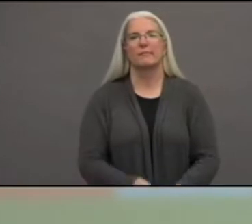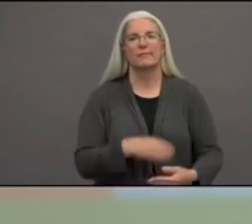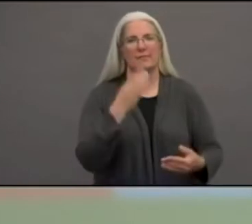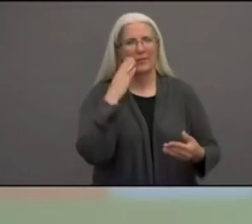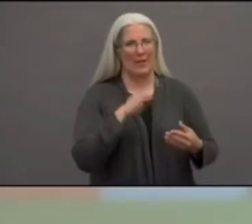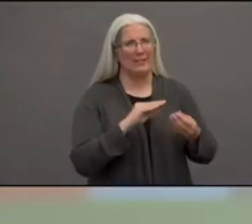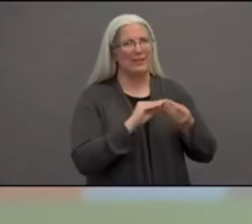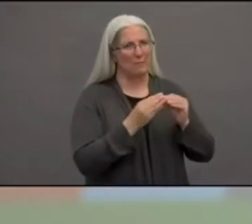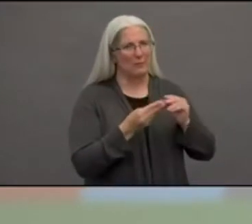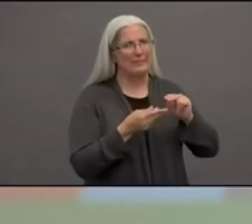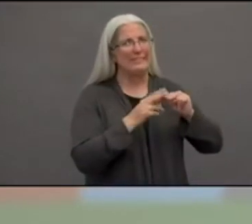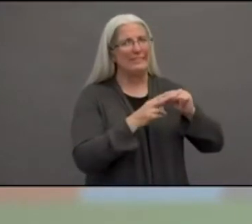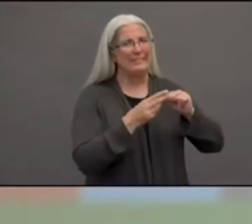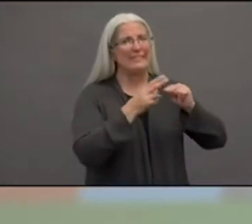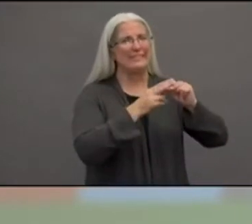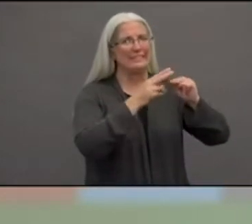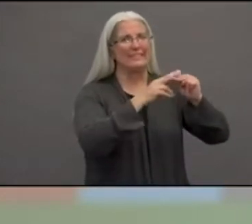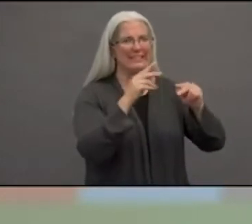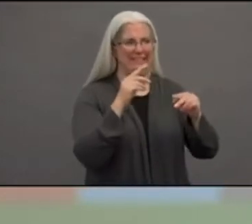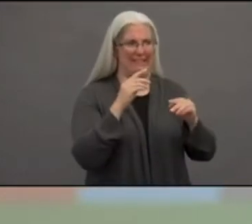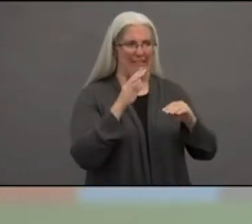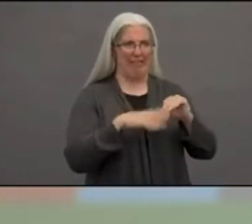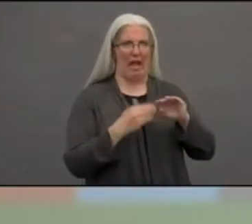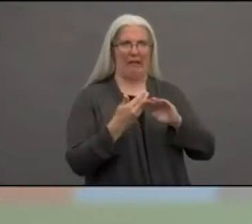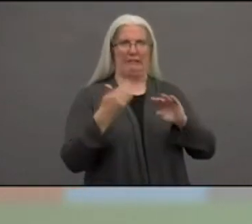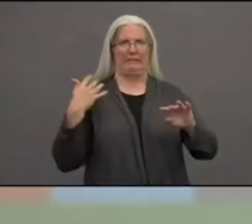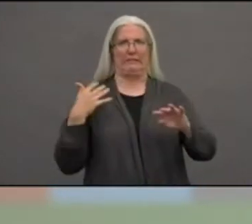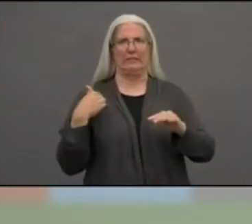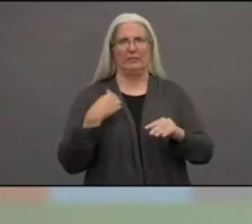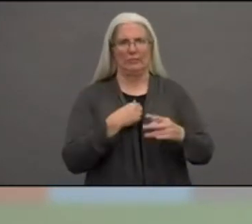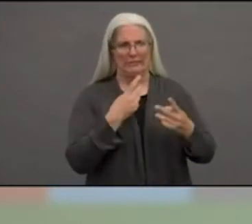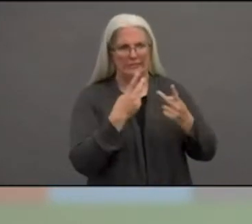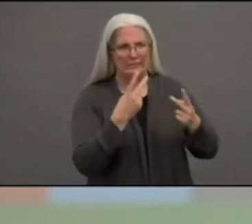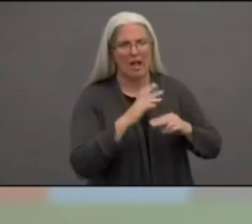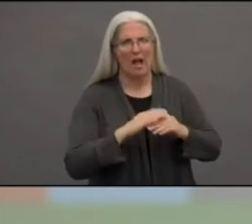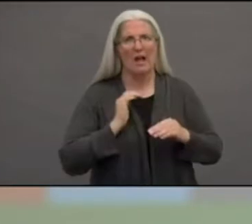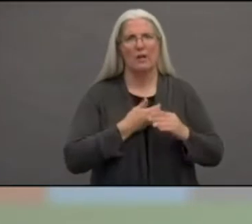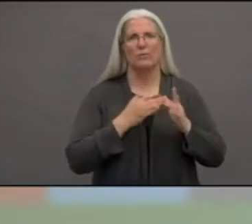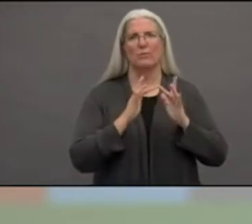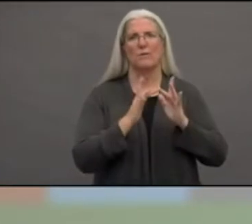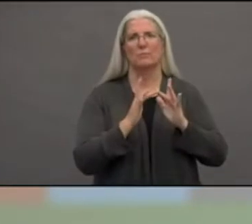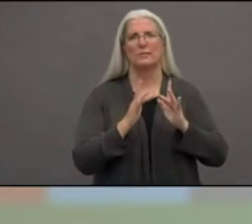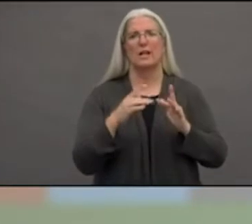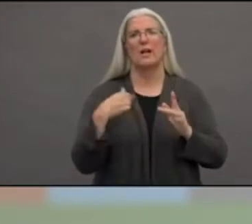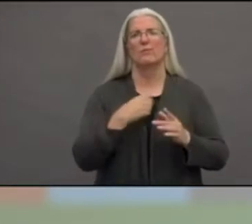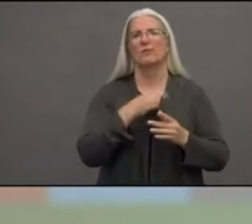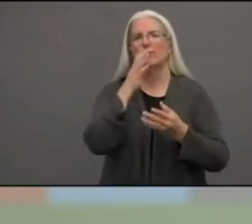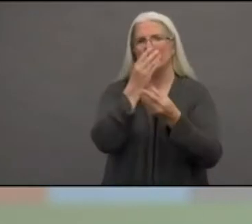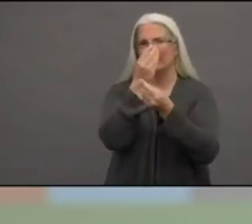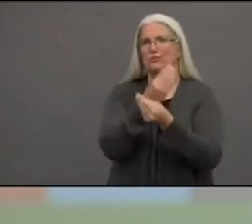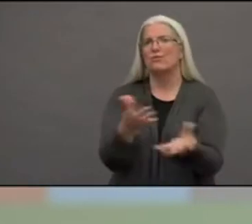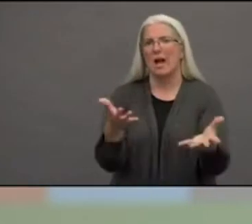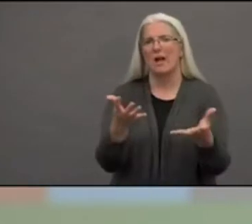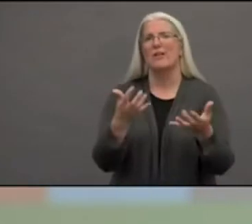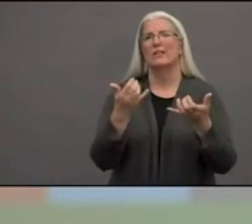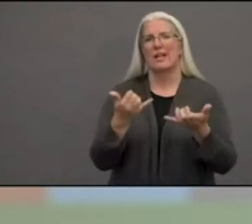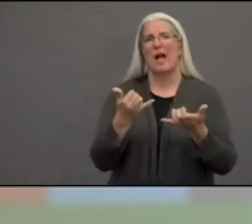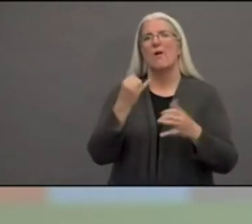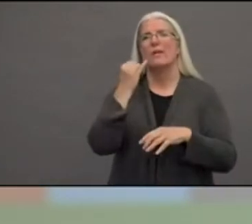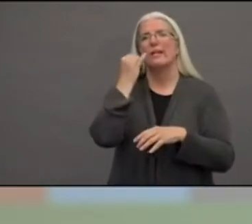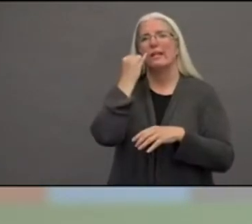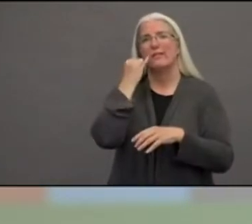data dashboard. And with this information that we're going to share today, we're hoping to keep COVID-19 transmissions low in the